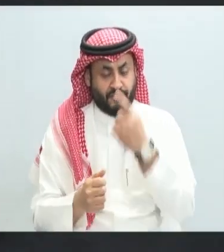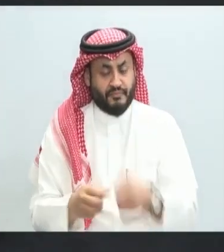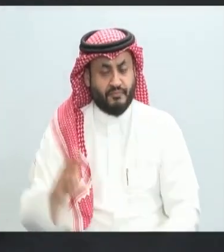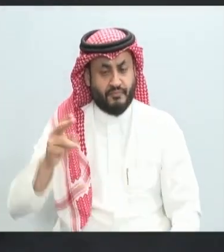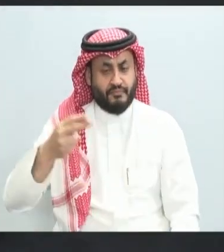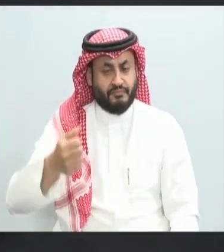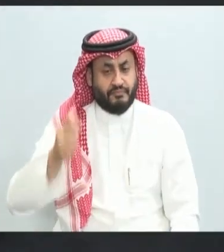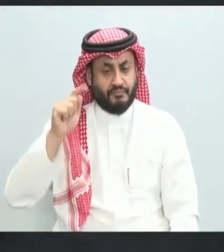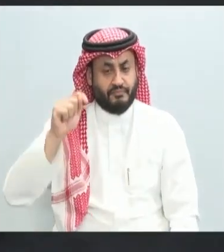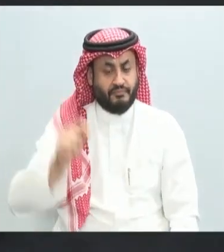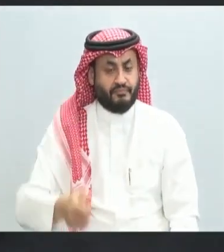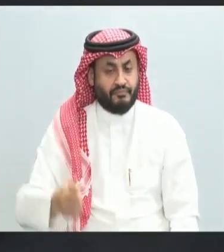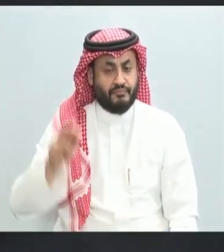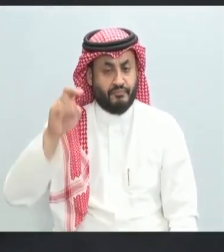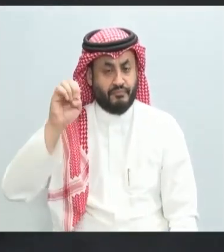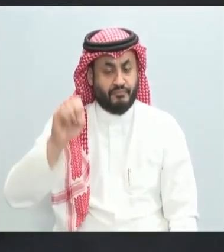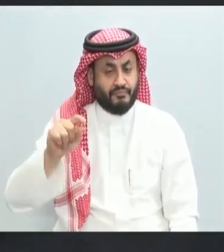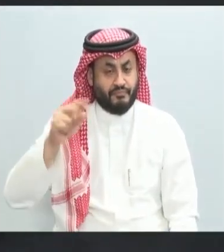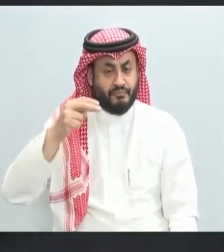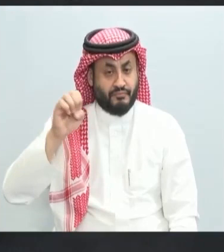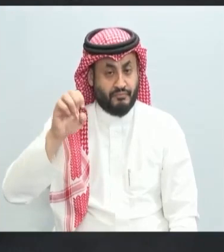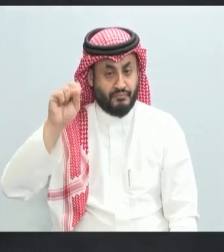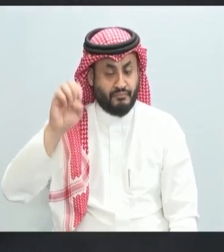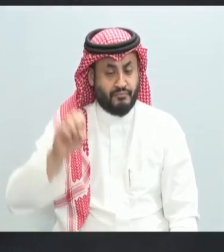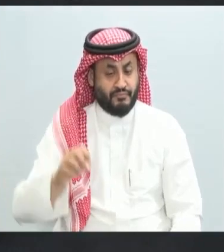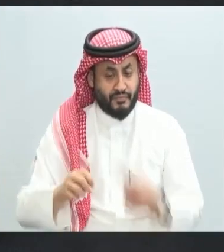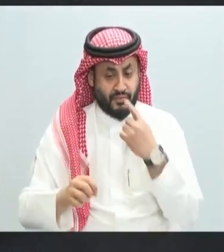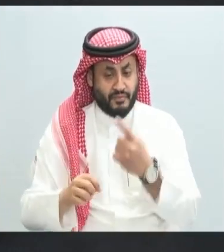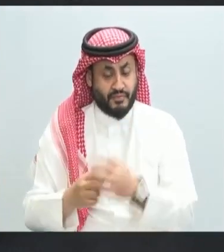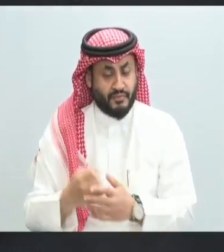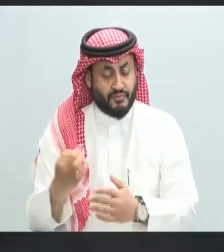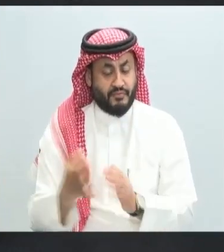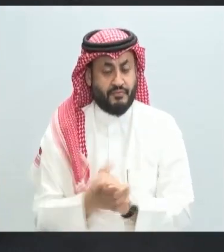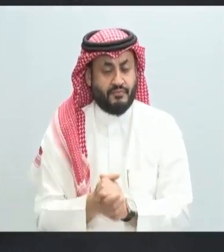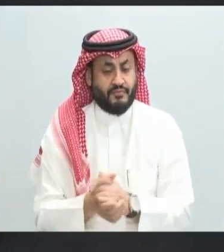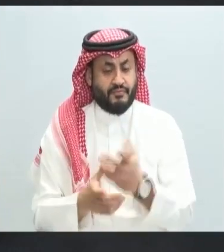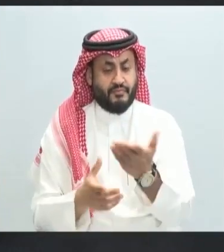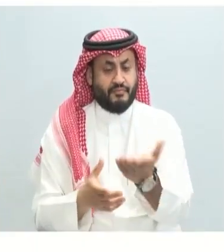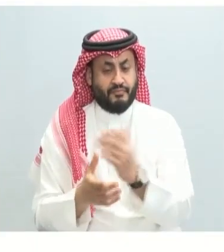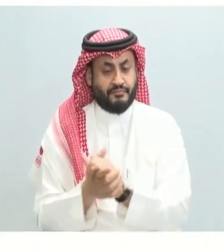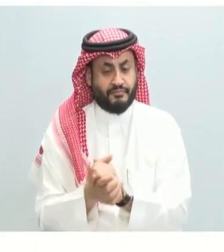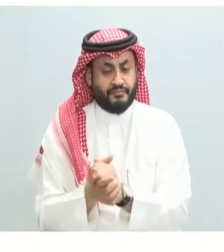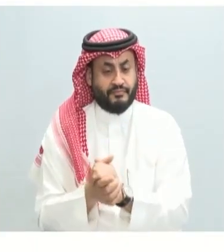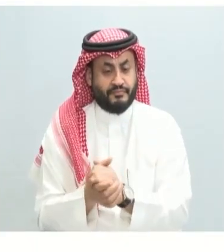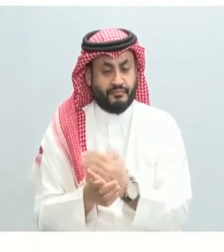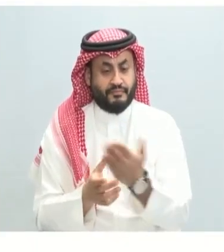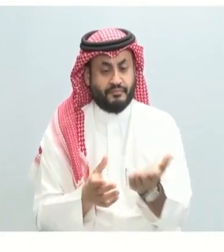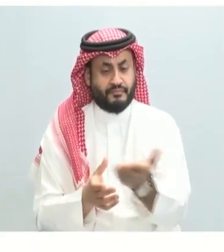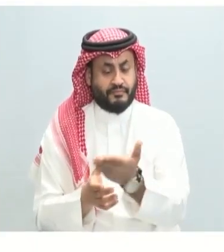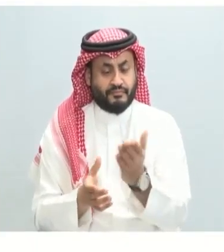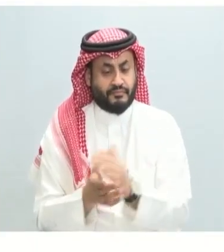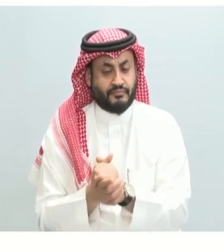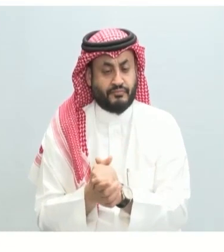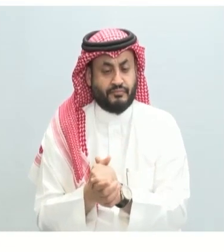They are wallets. Now, the last example we have is this. What's